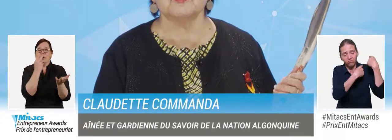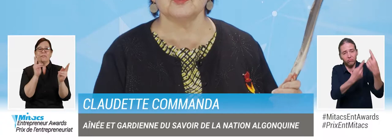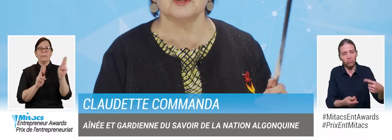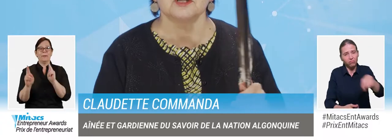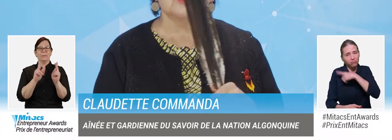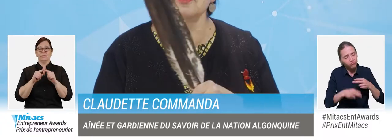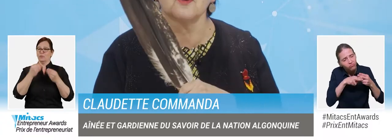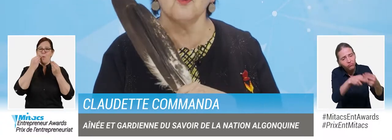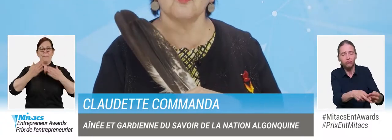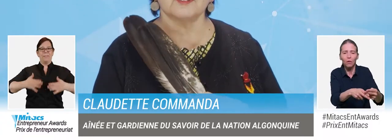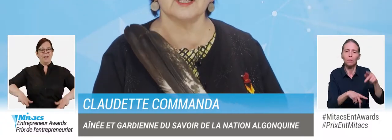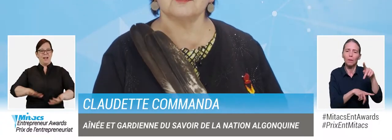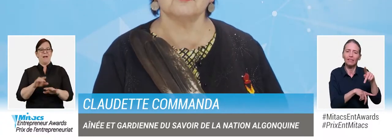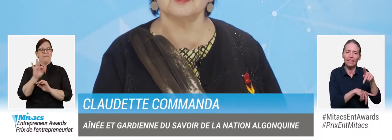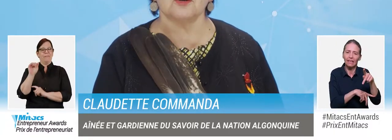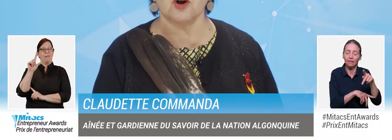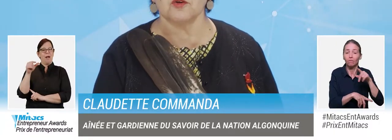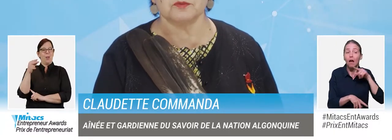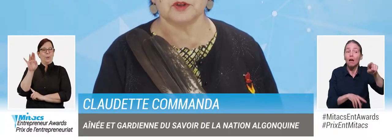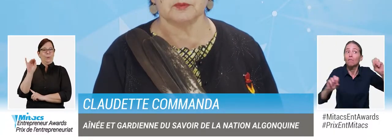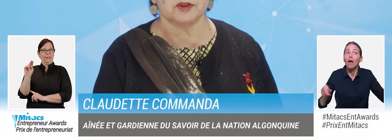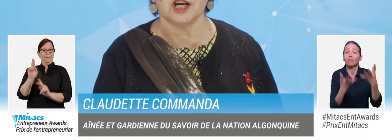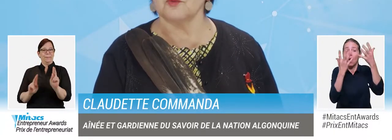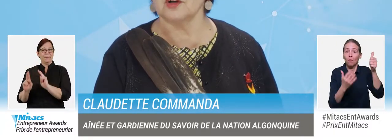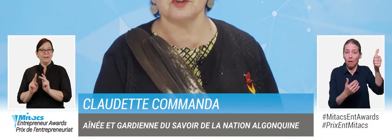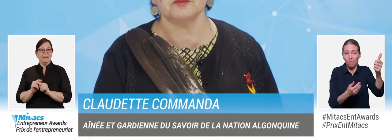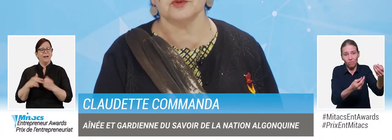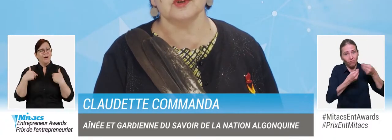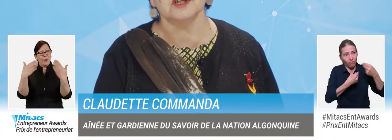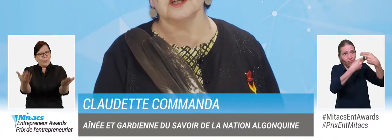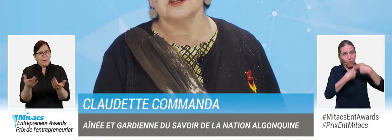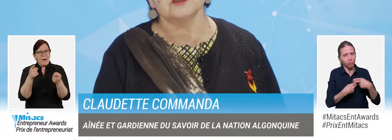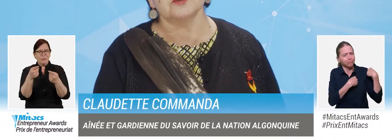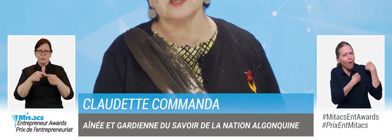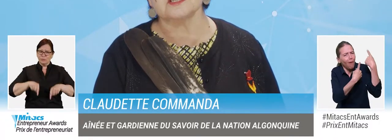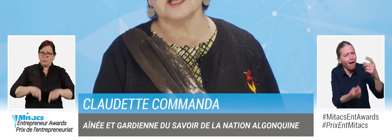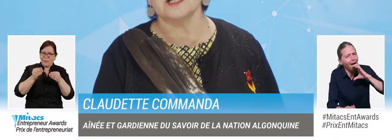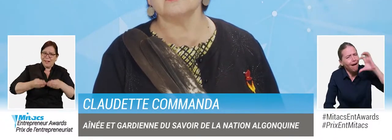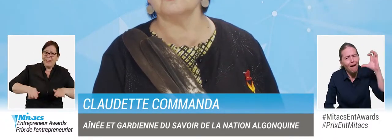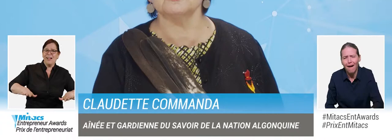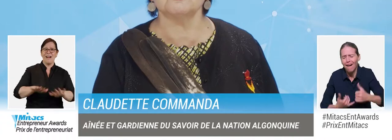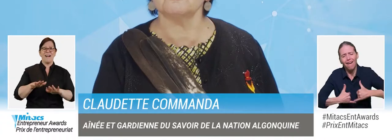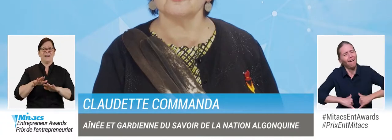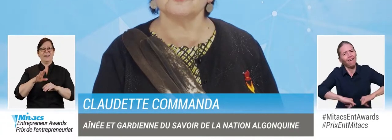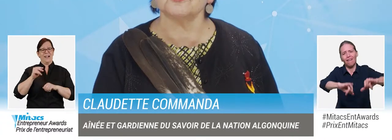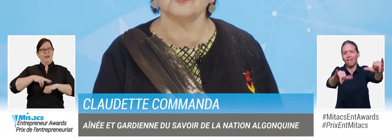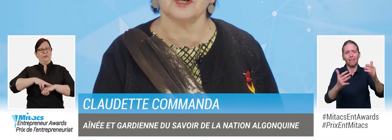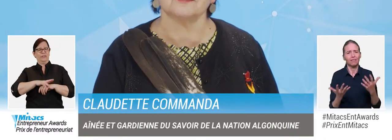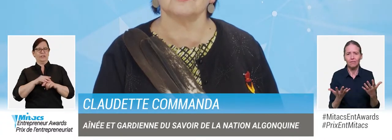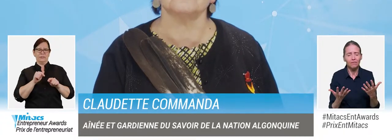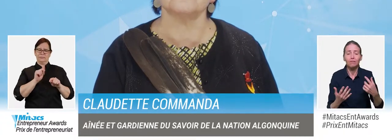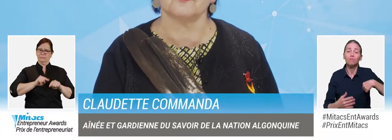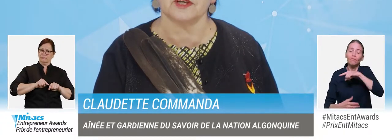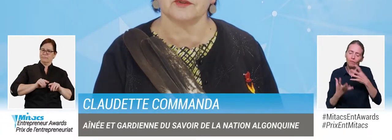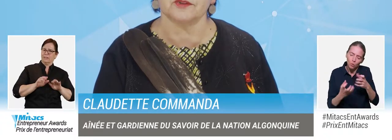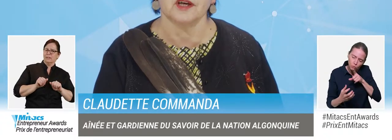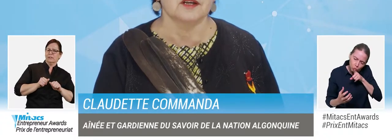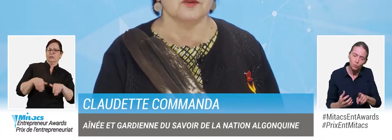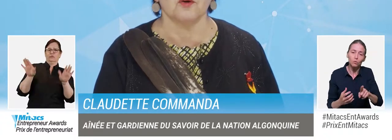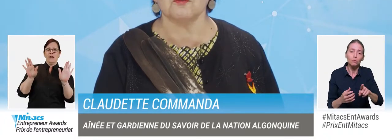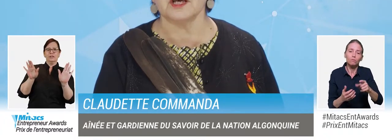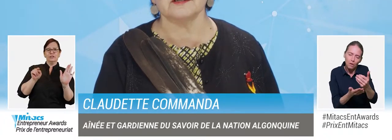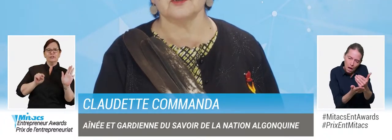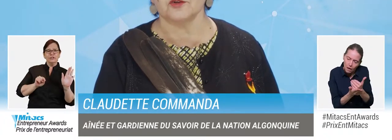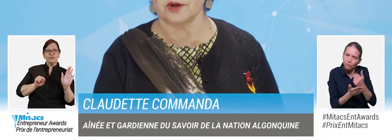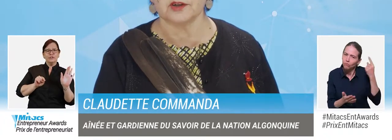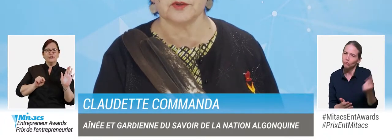beautiful people to the homeland of the Algonquin people. I welcome you to this land that we refer to as unsurrendered,